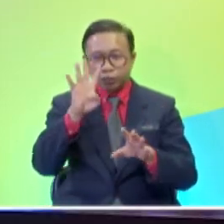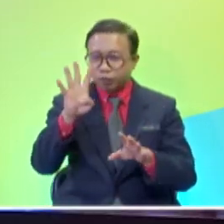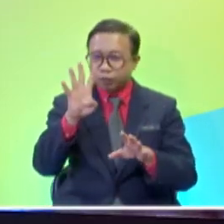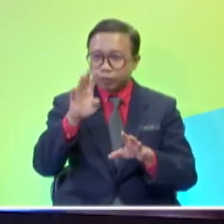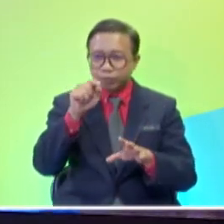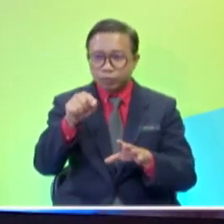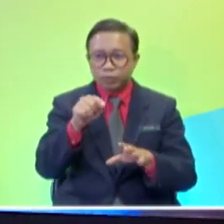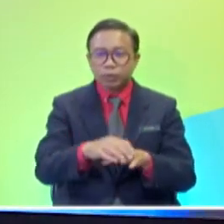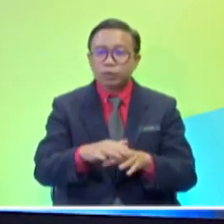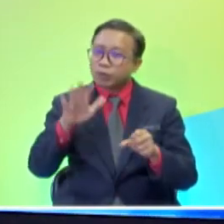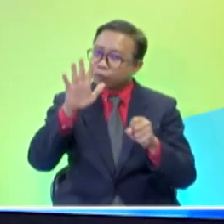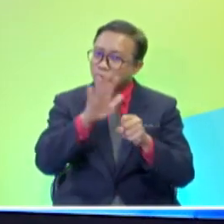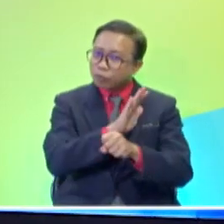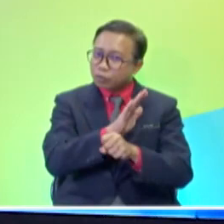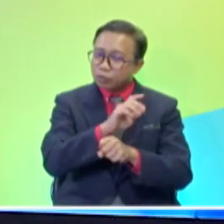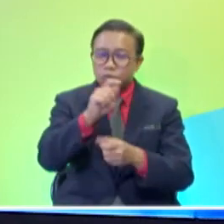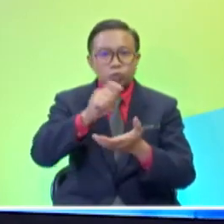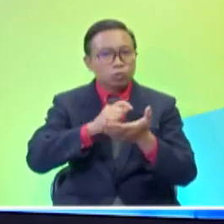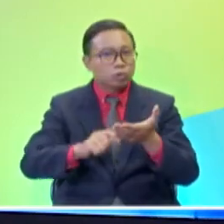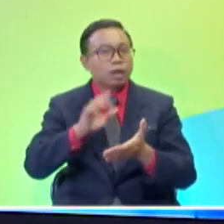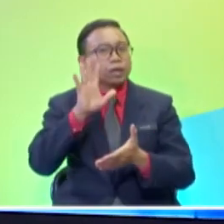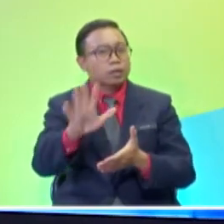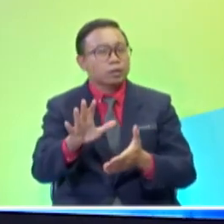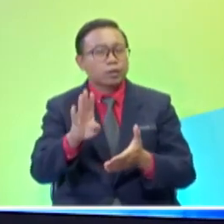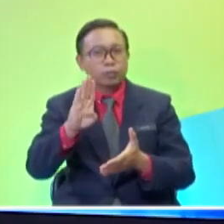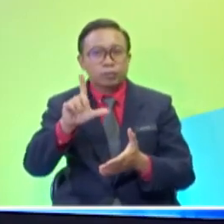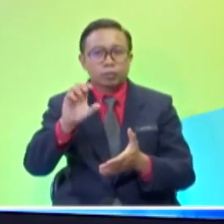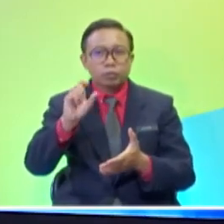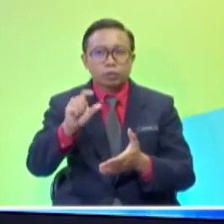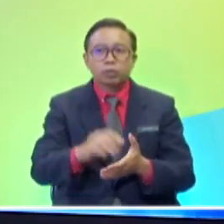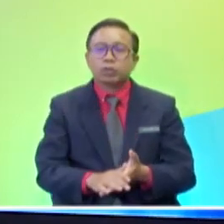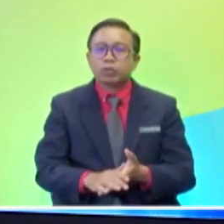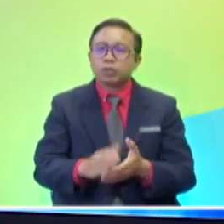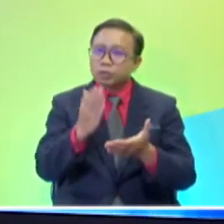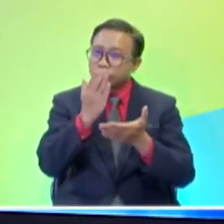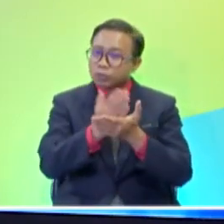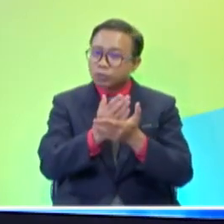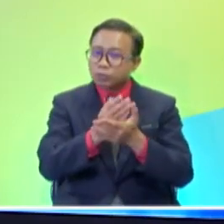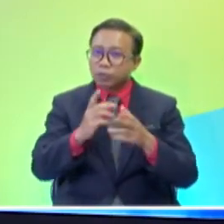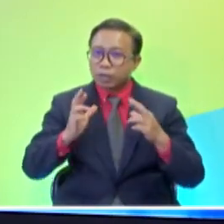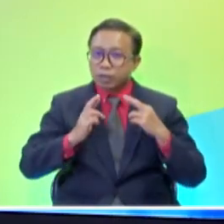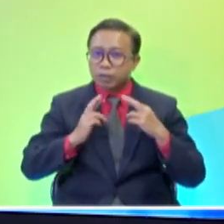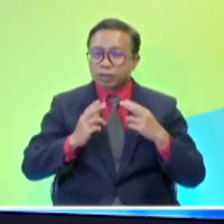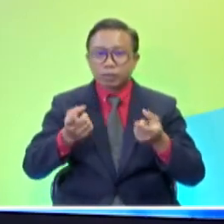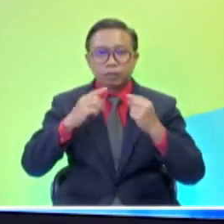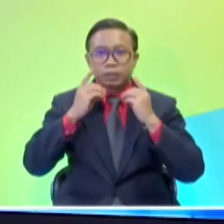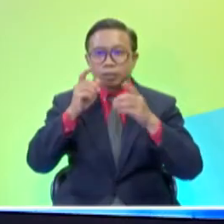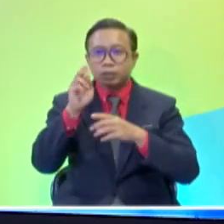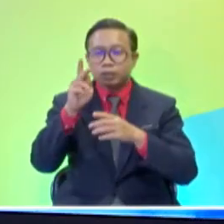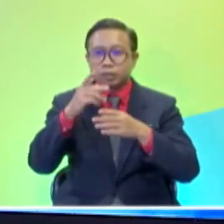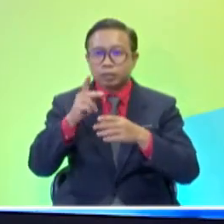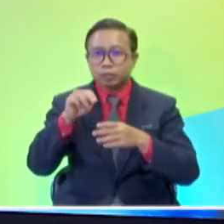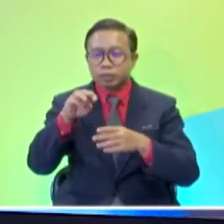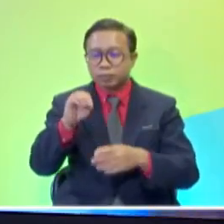just have to follow these points to write your blog. All right, we're going for a short break now and let's go back to DidikTV after